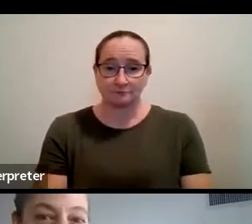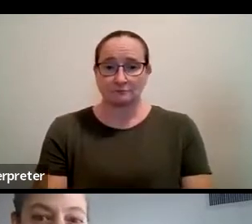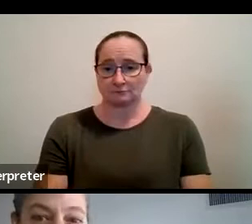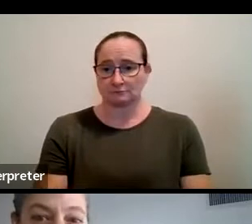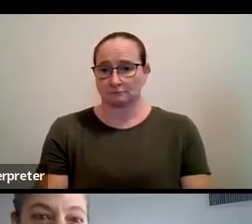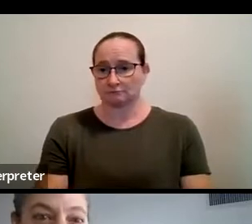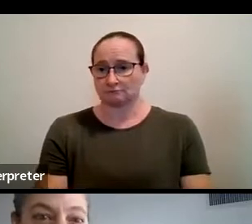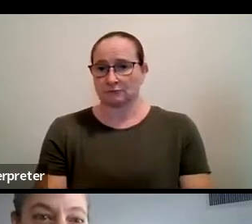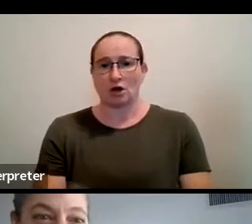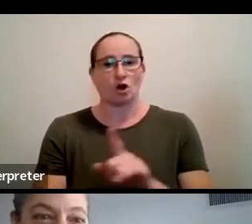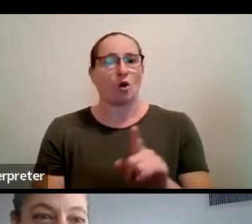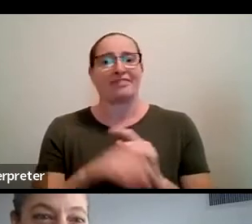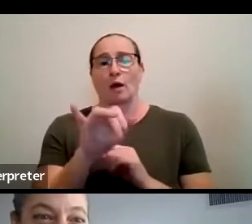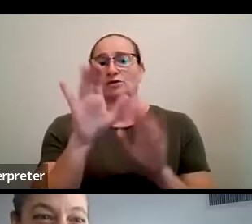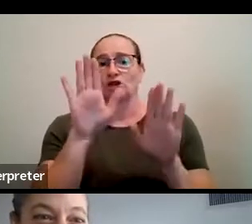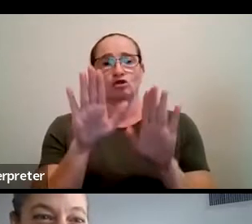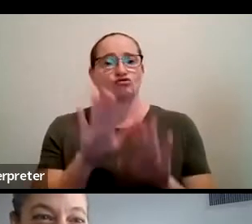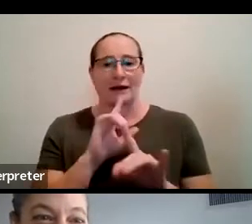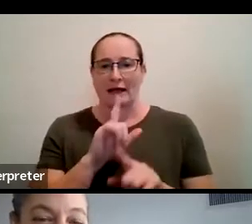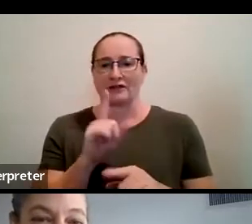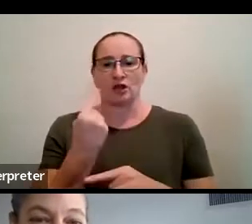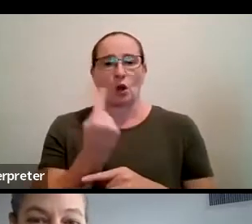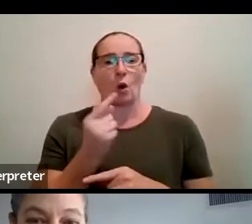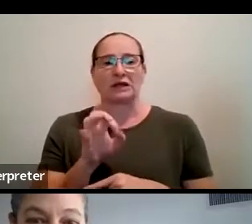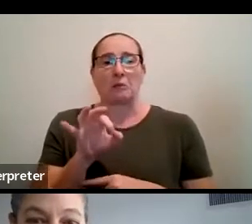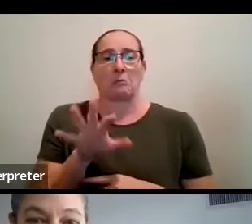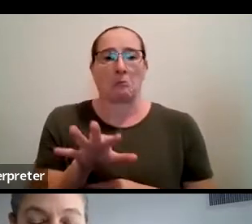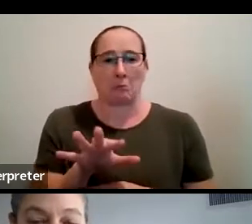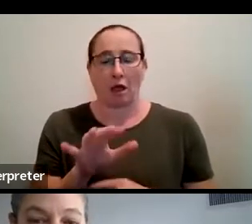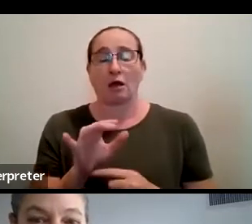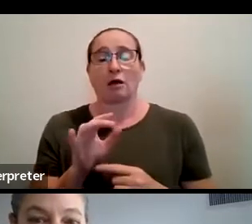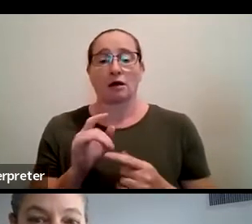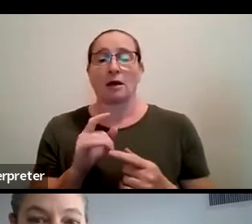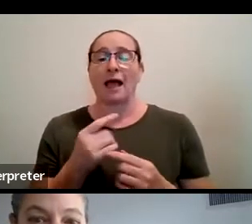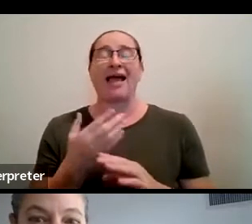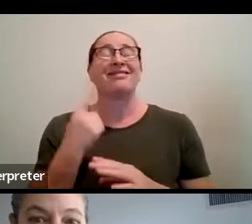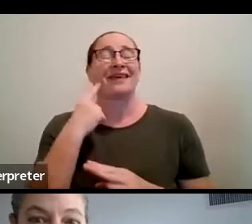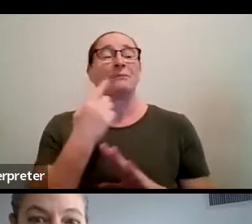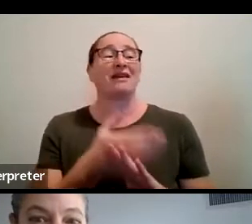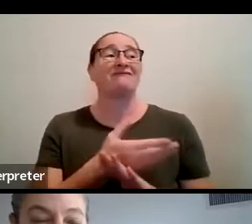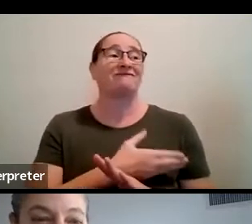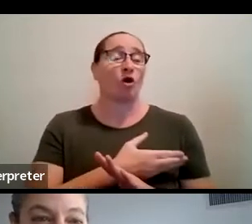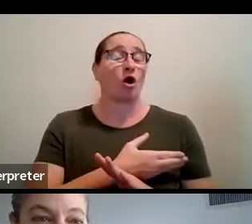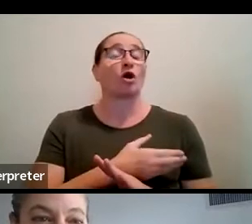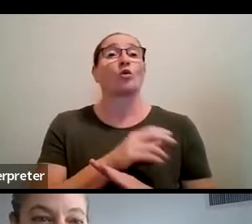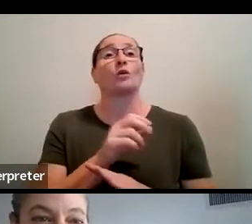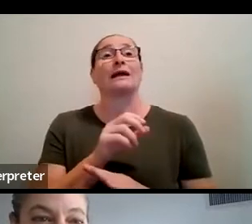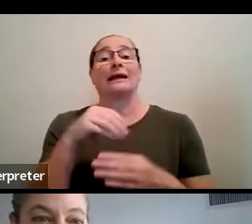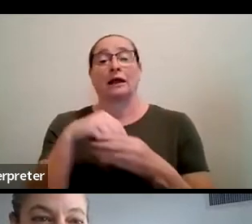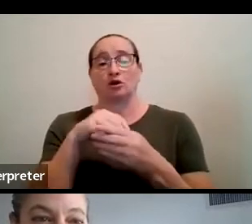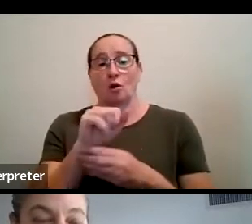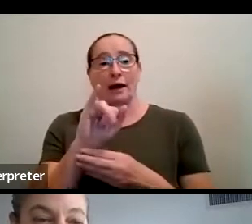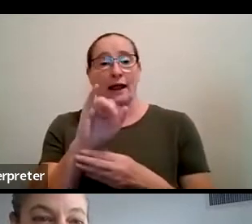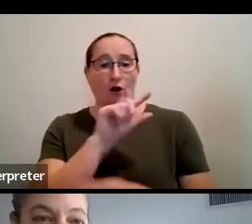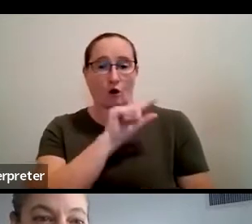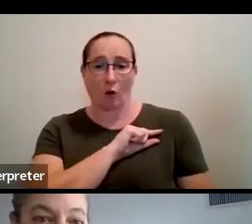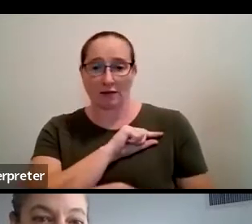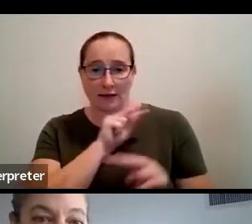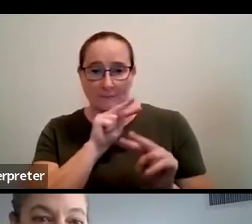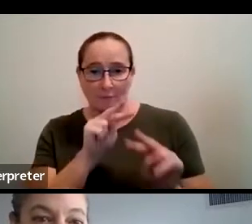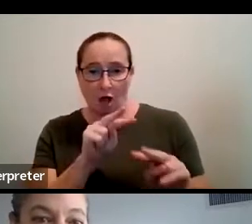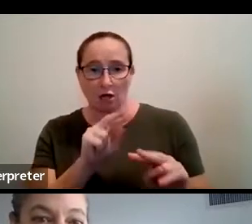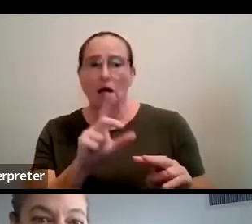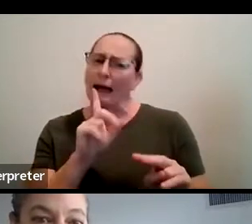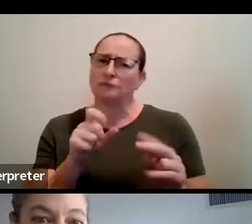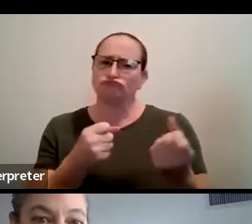No, it was a great answer. The only little piece I'd add is I think before we start indoor air quality monitoring, which in general I'm an